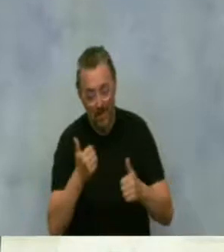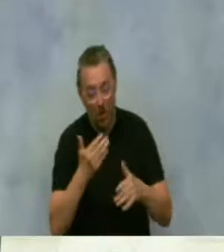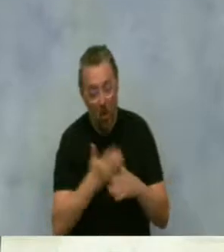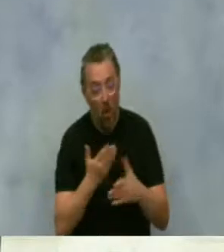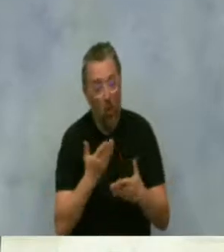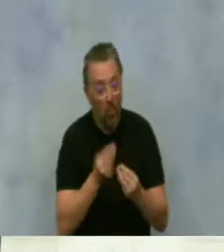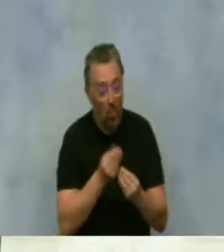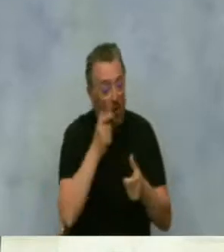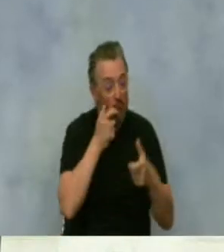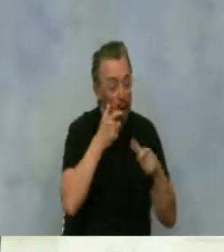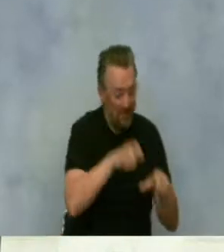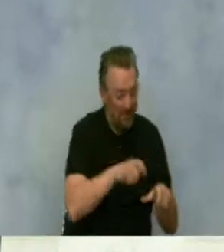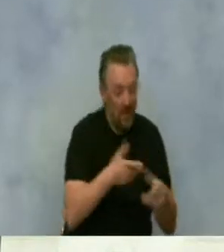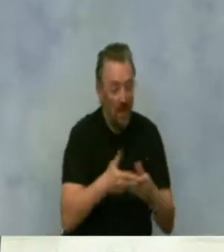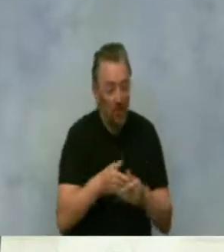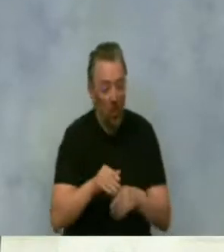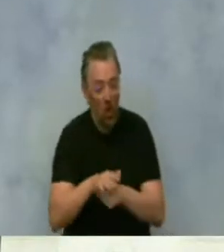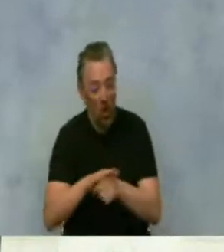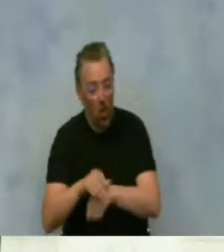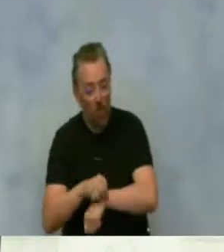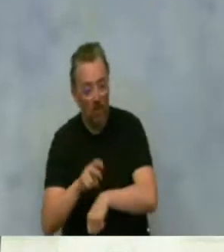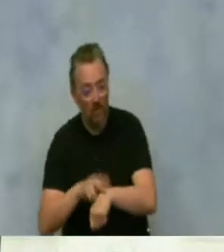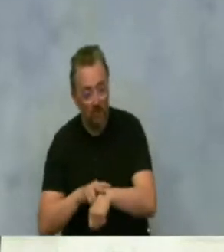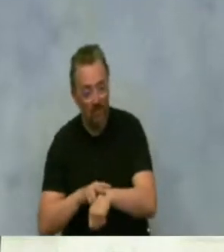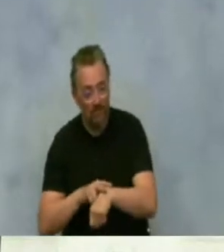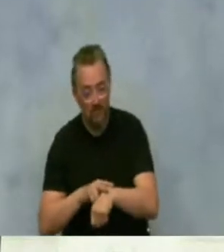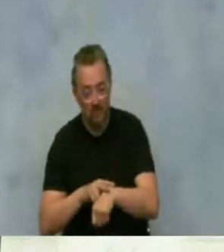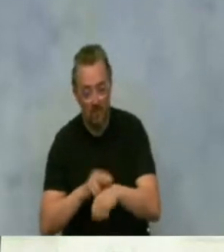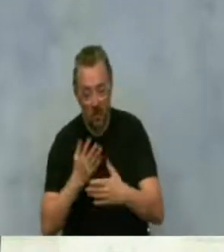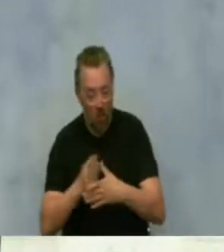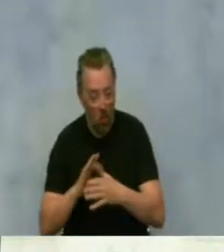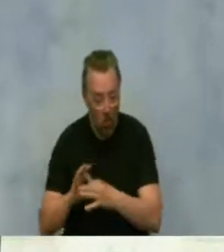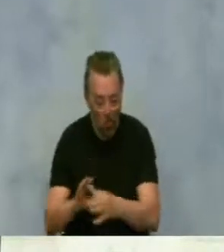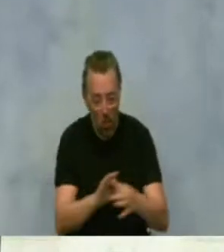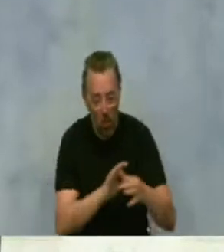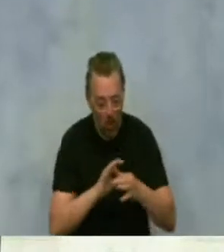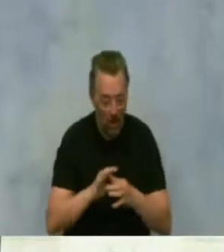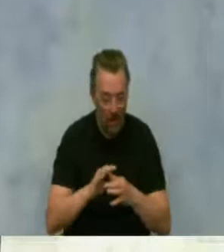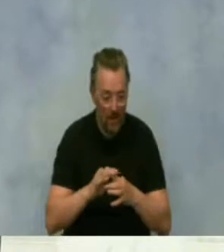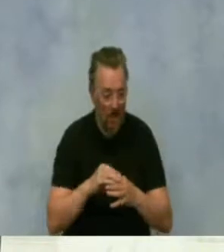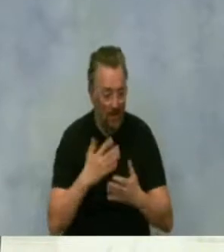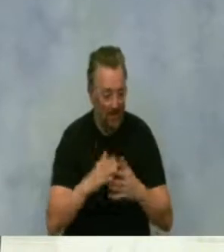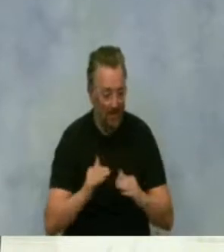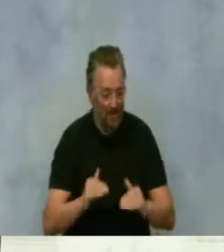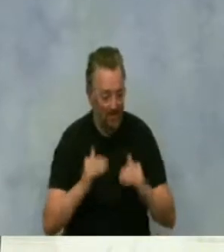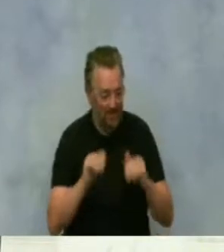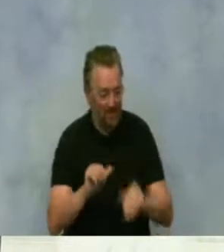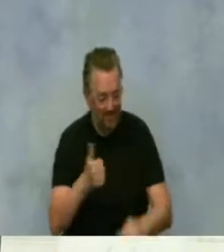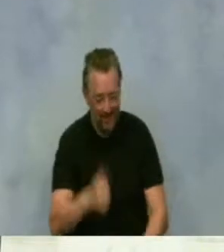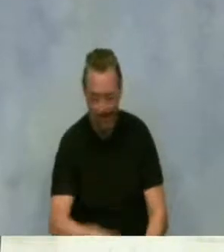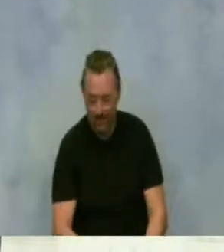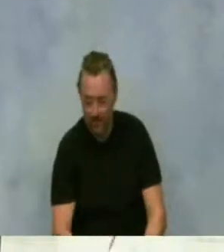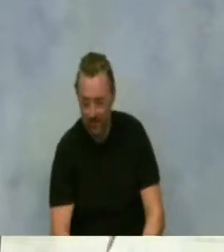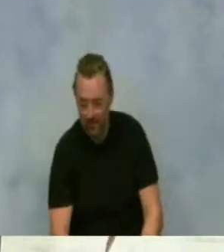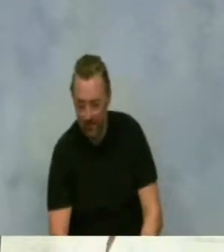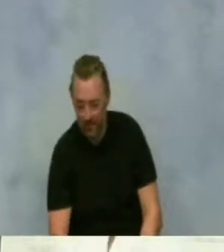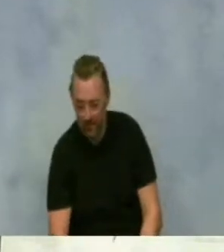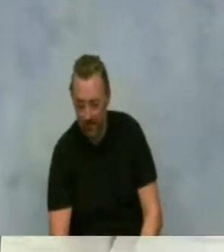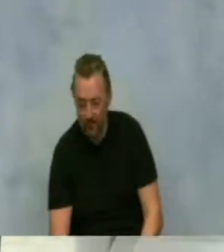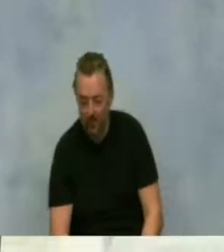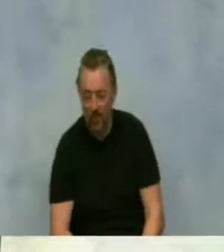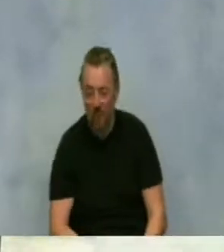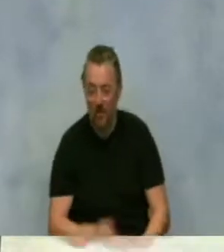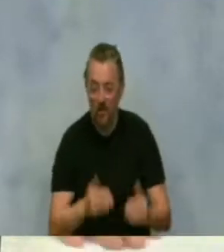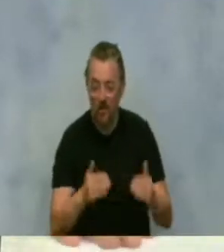sites and by local staff to actually to take that on, along with partner organisations as well. So these are 2 things I would just like to highlight from 4.2.